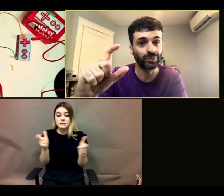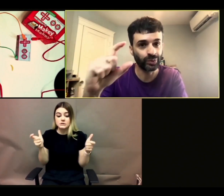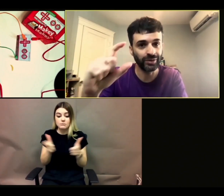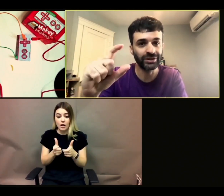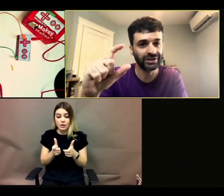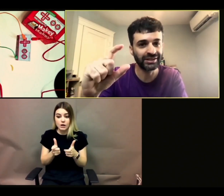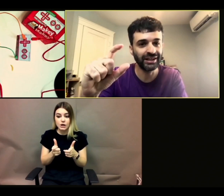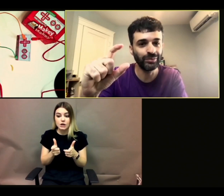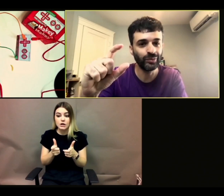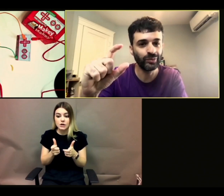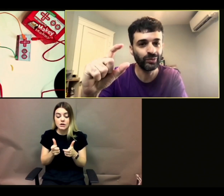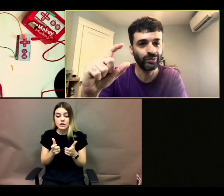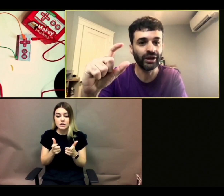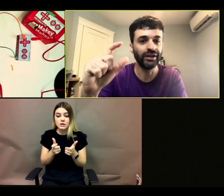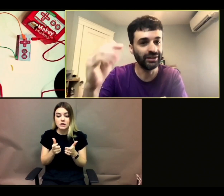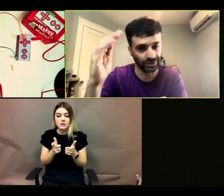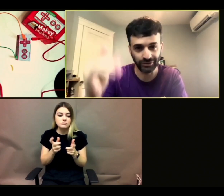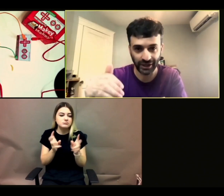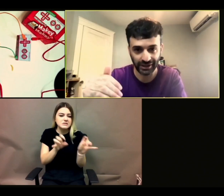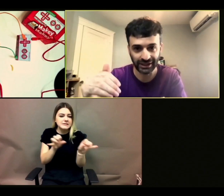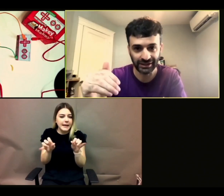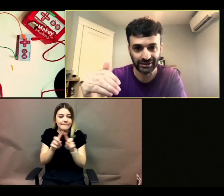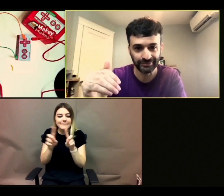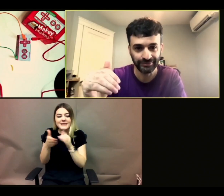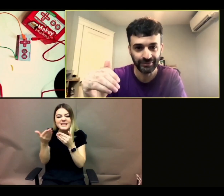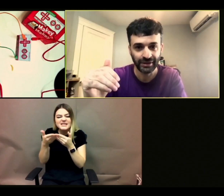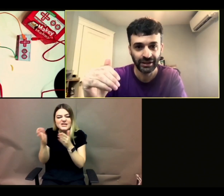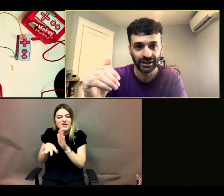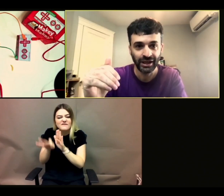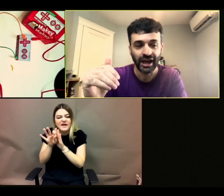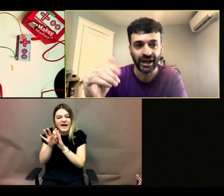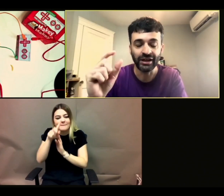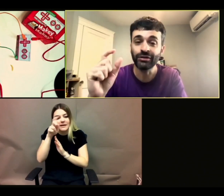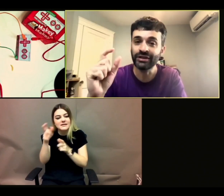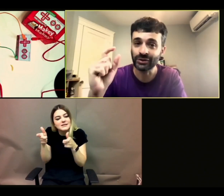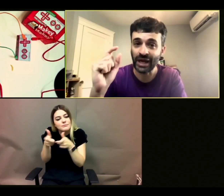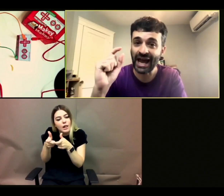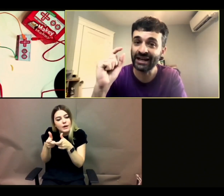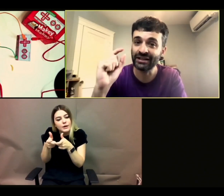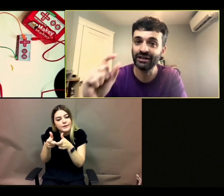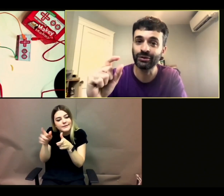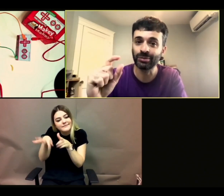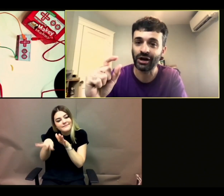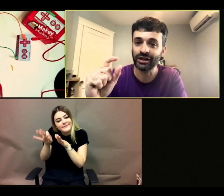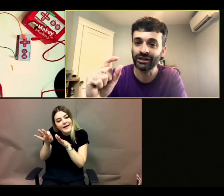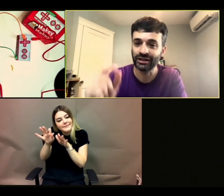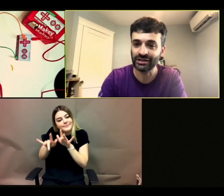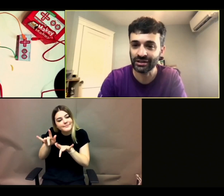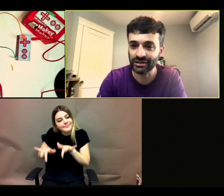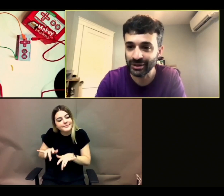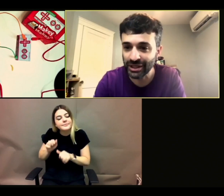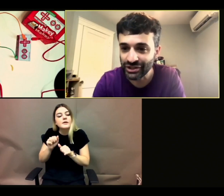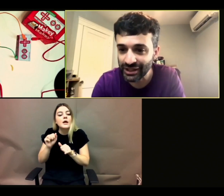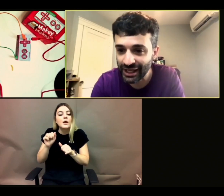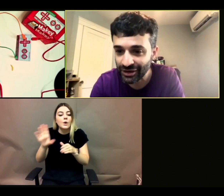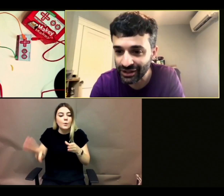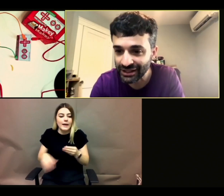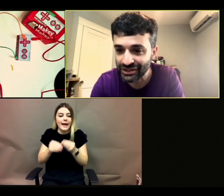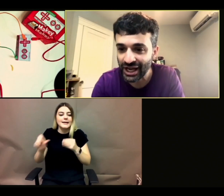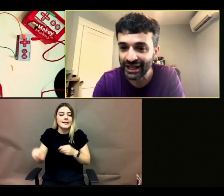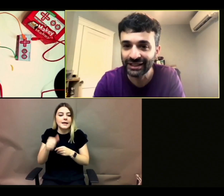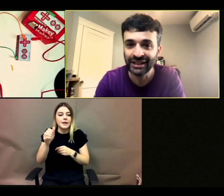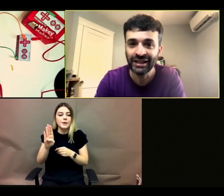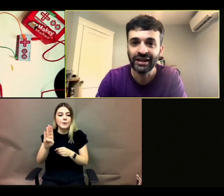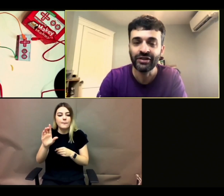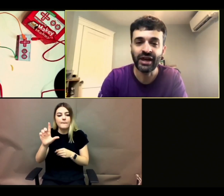So it's pretty much the same, but easier to find the keys. The other thing is we added another block, and I saw somebody mention that already